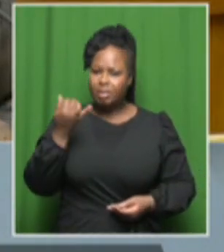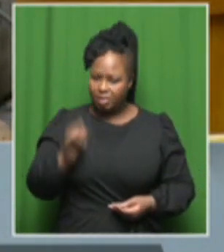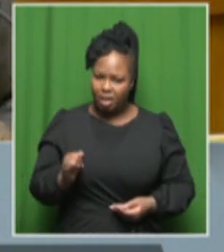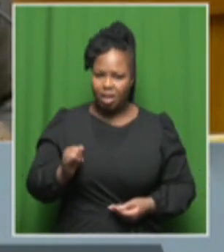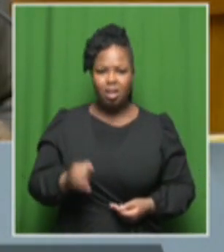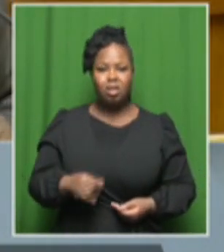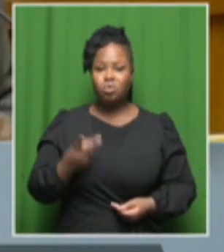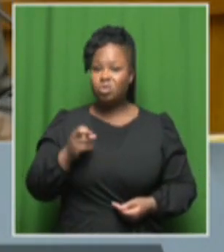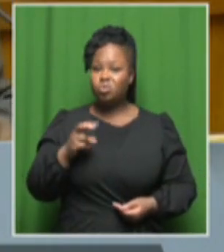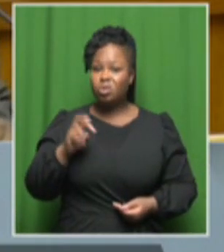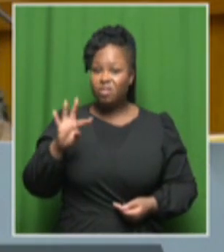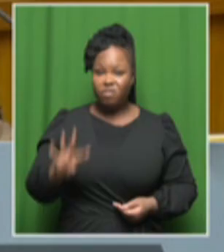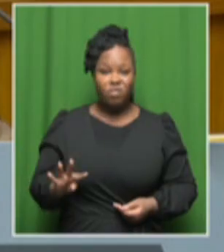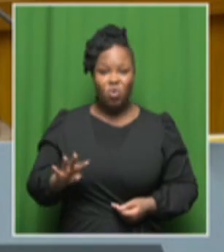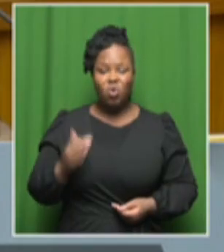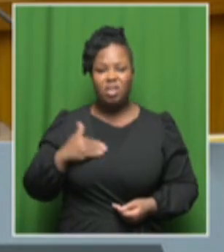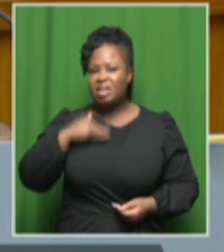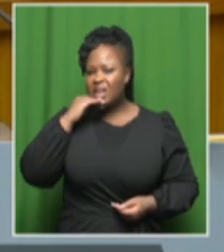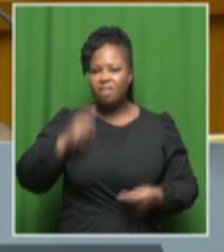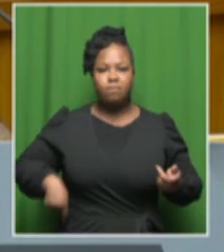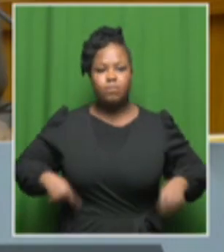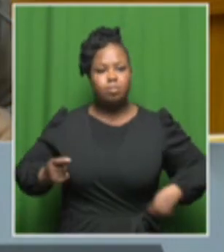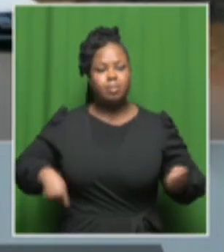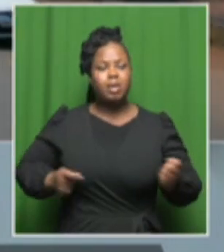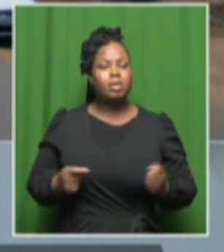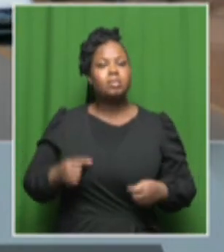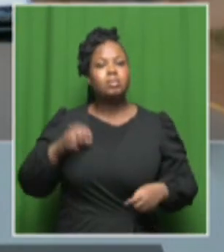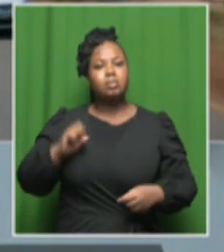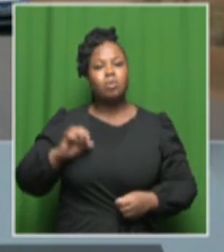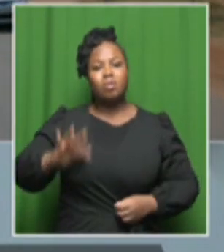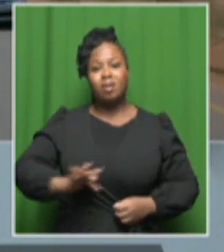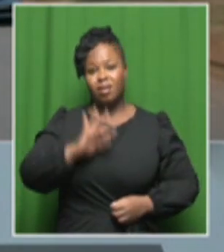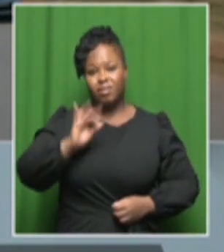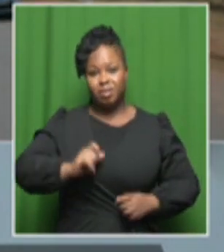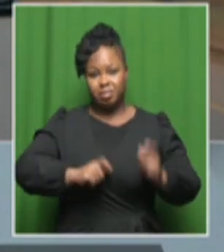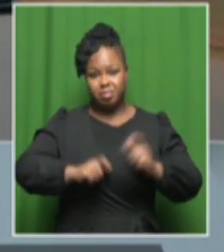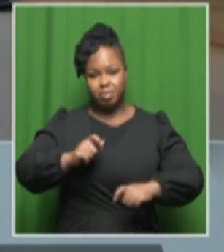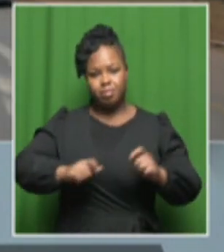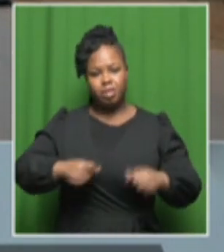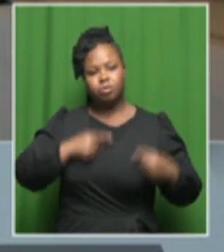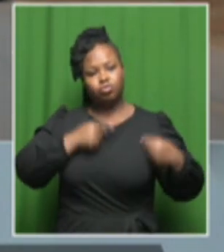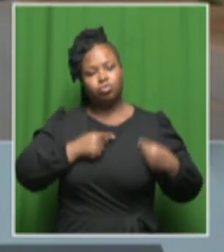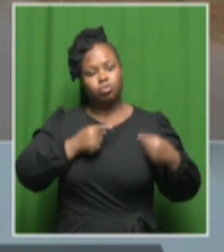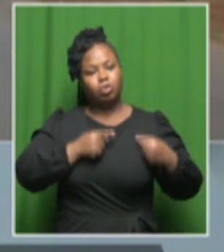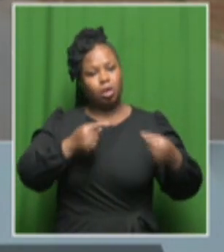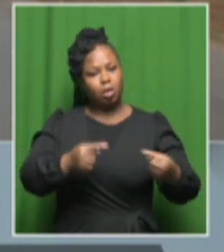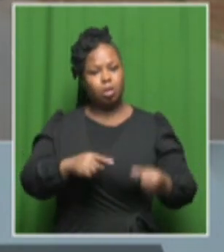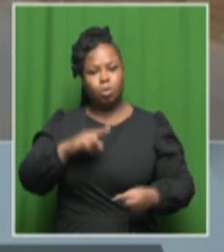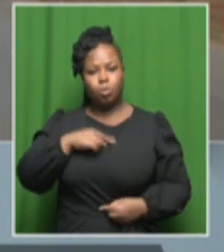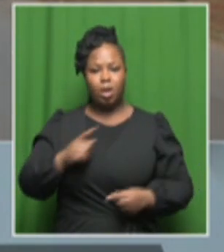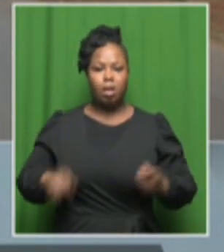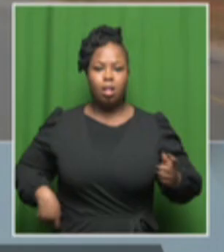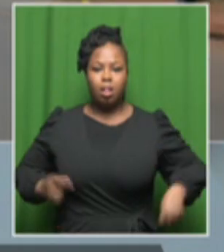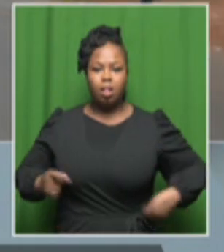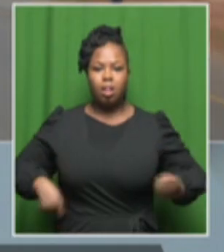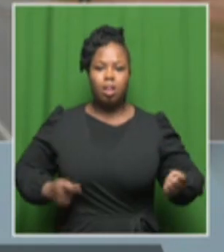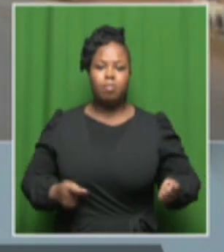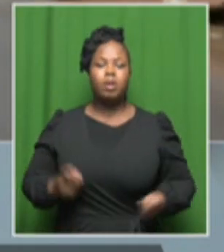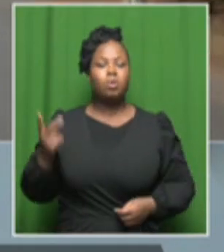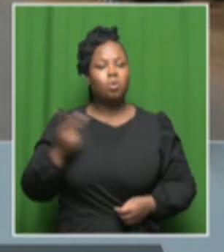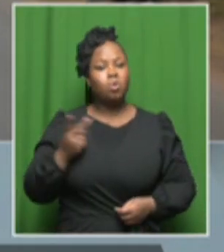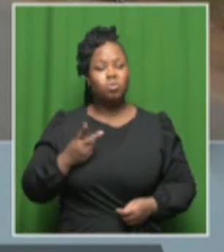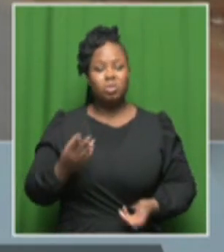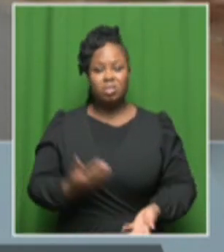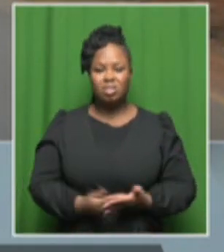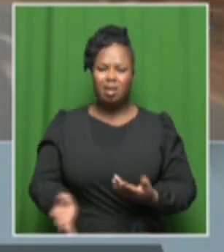in 2024, whereas South Africans are struggling. If you remember, after him cutting that expenditure, there were even revolts